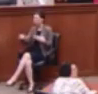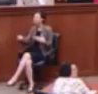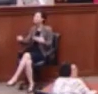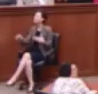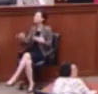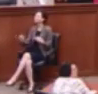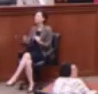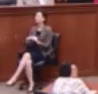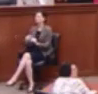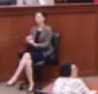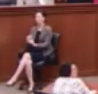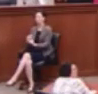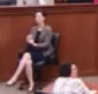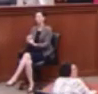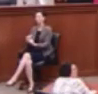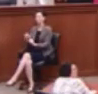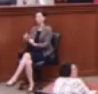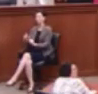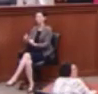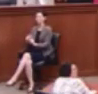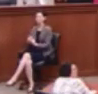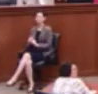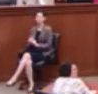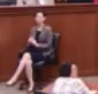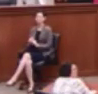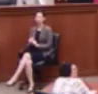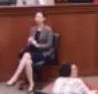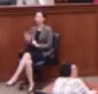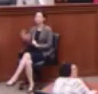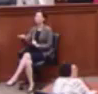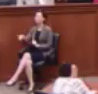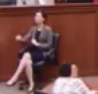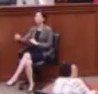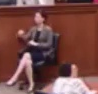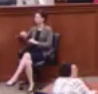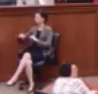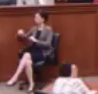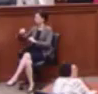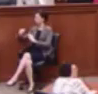do. I want to take you back to